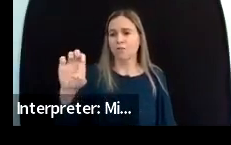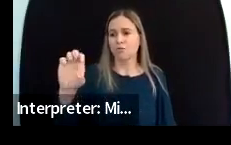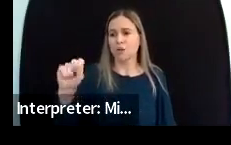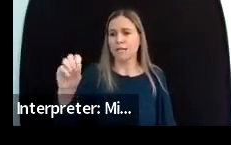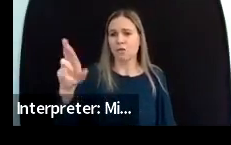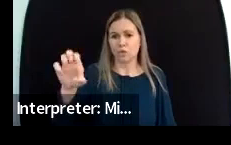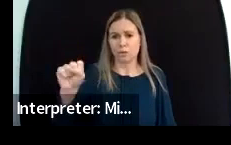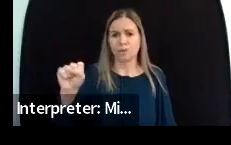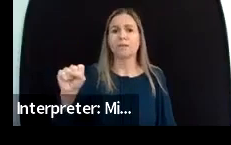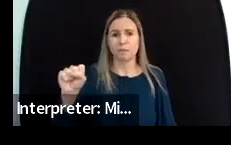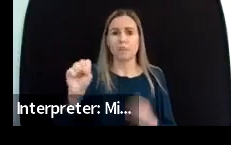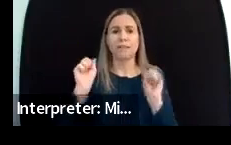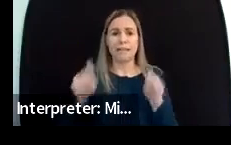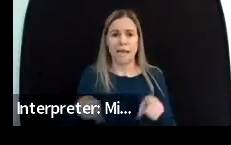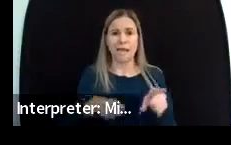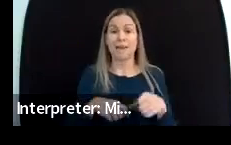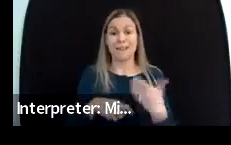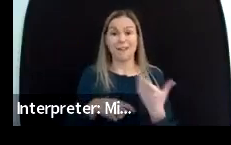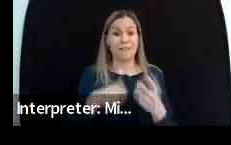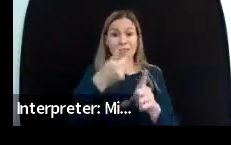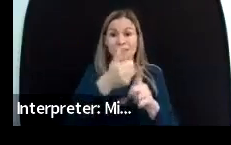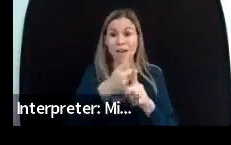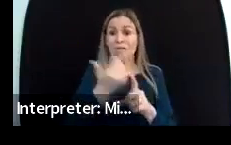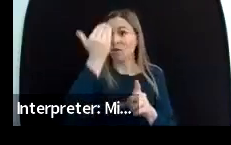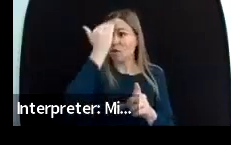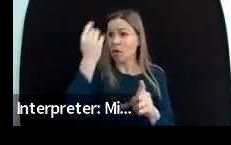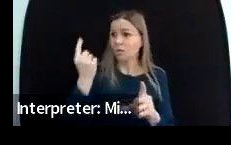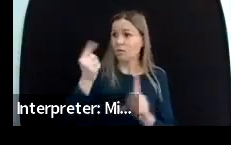And of course, if you or someone you know needs help, you can visit